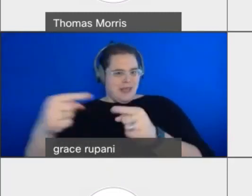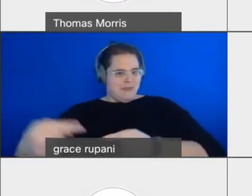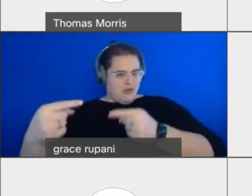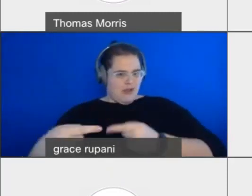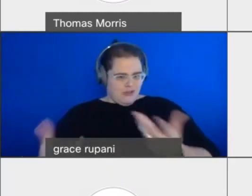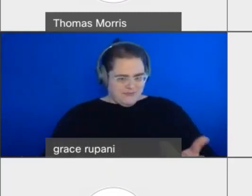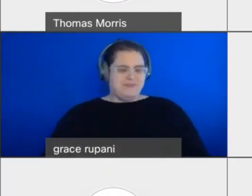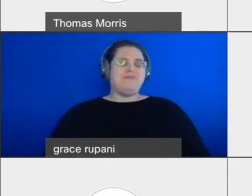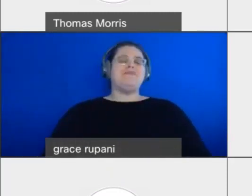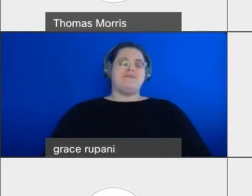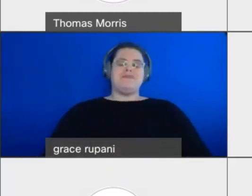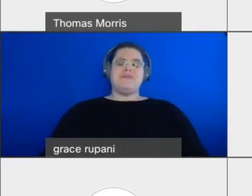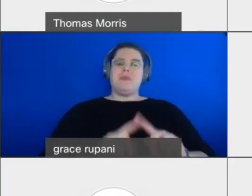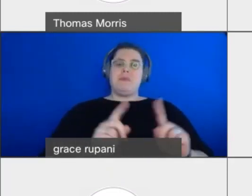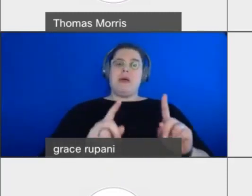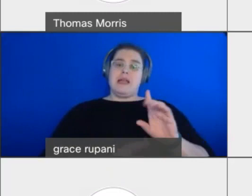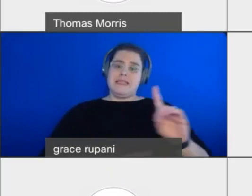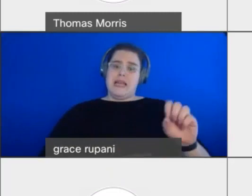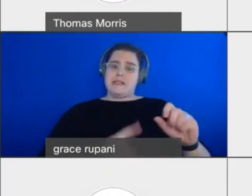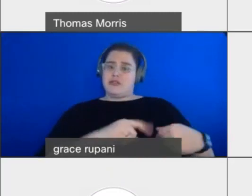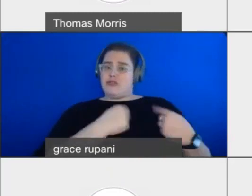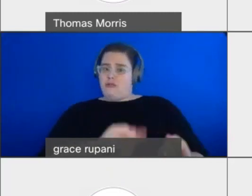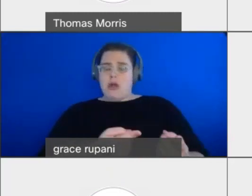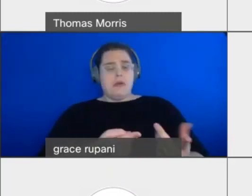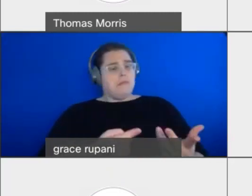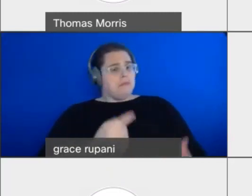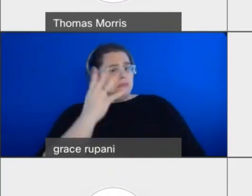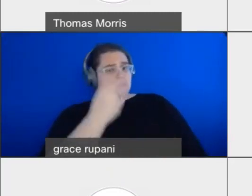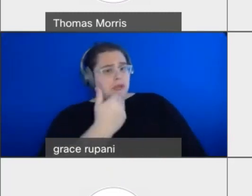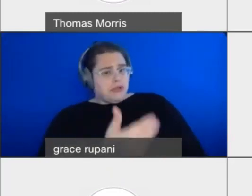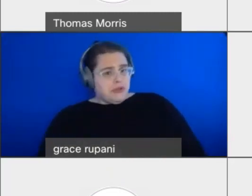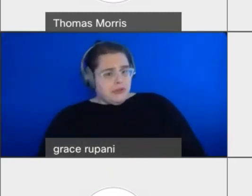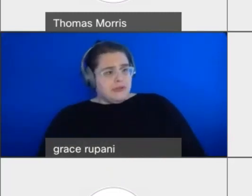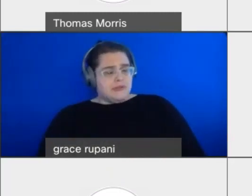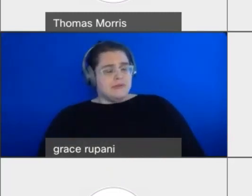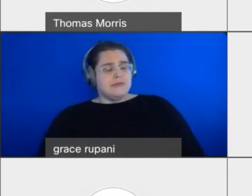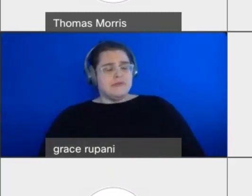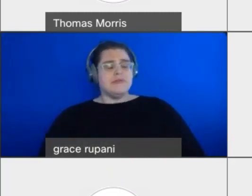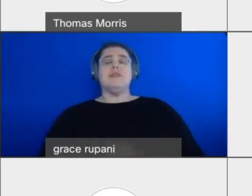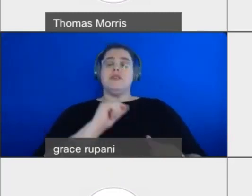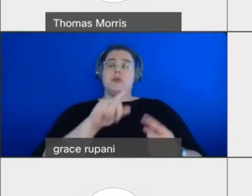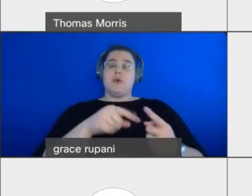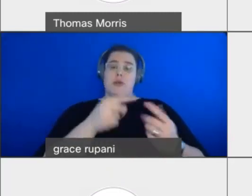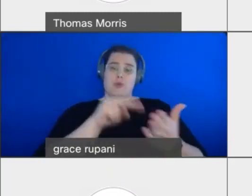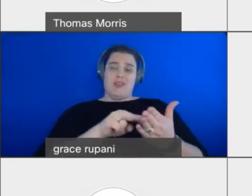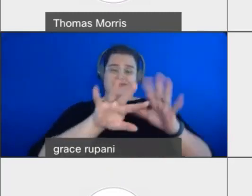DDS is pretty good. And so, when we look at the whole picture,